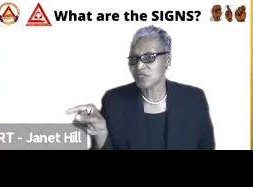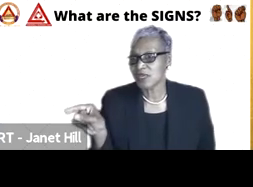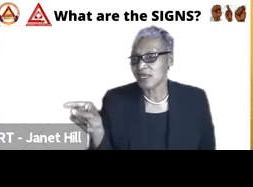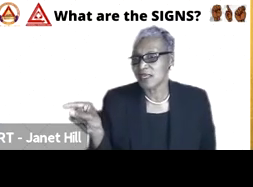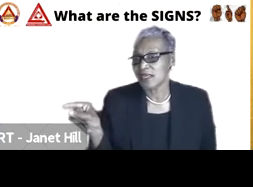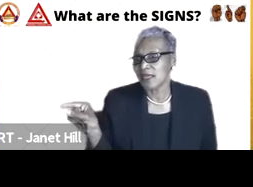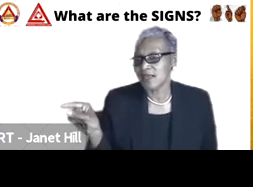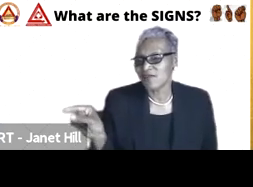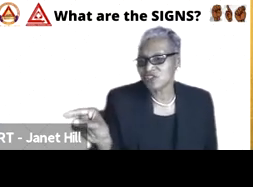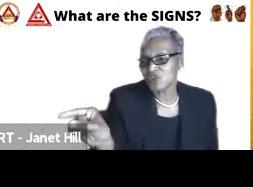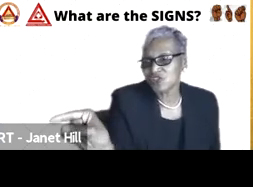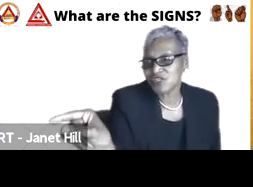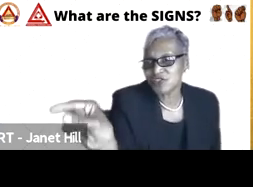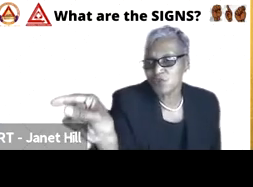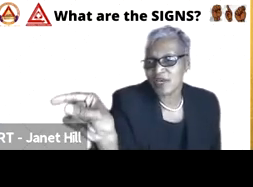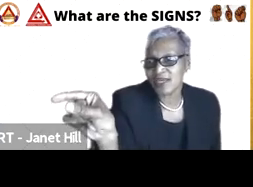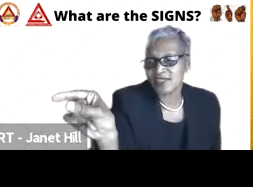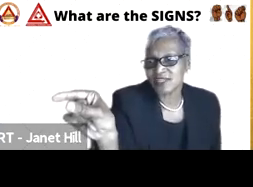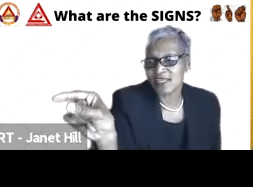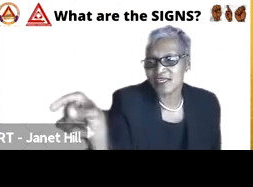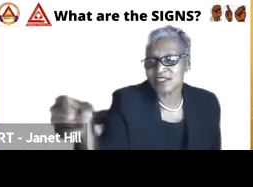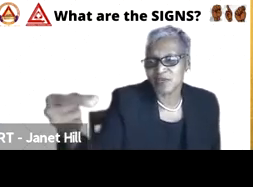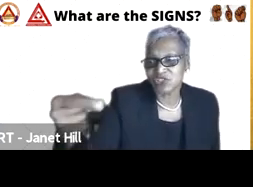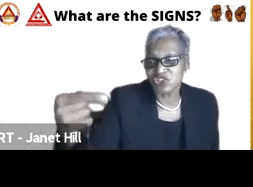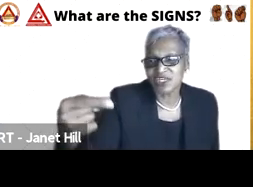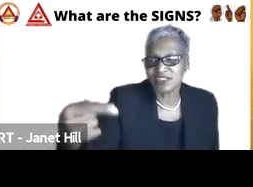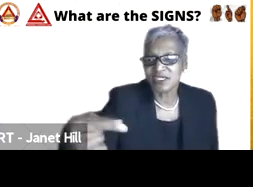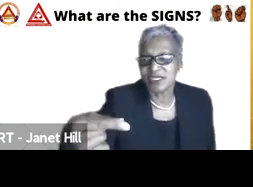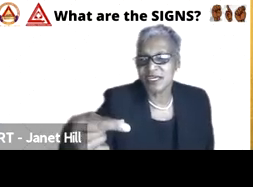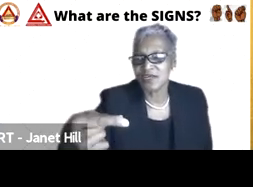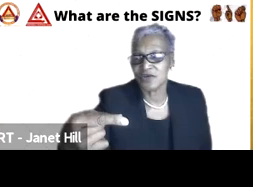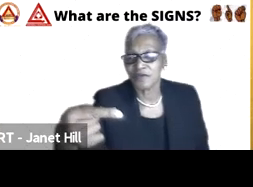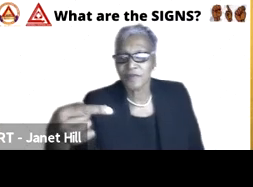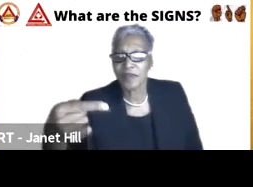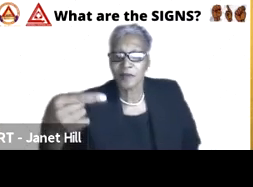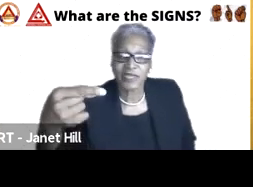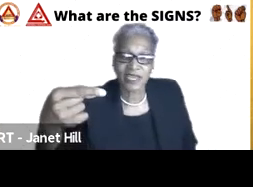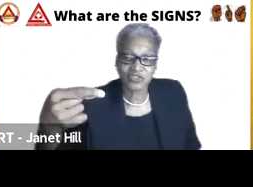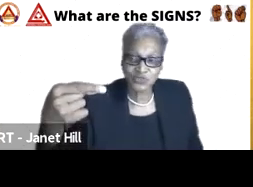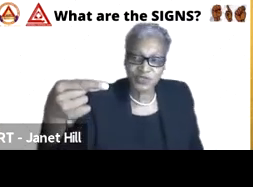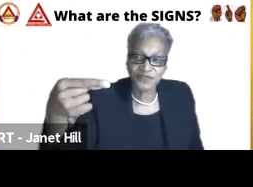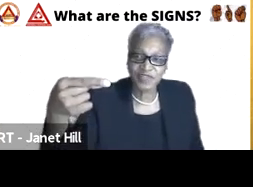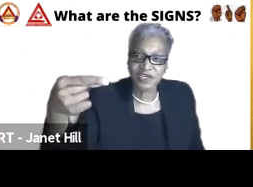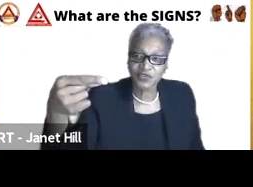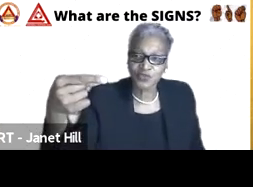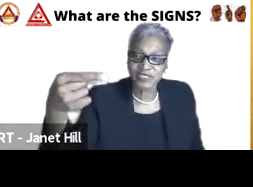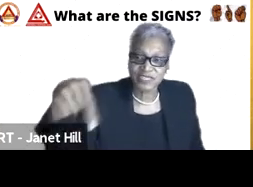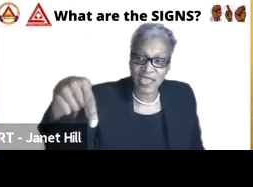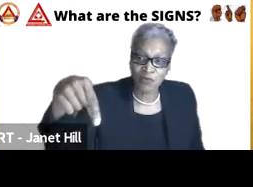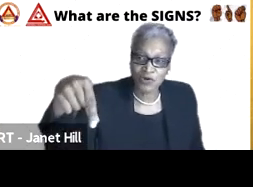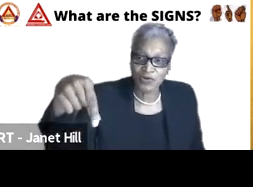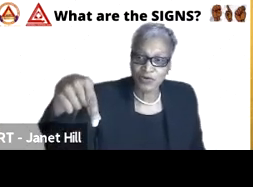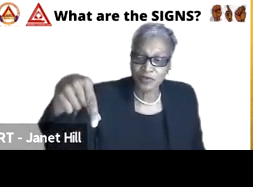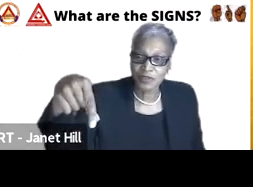You could, if I show it to you this way, it's like this, but G is done here. But now just with a flick of the